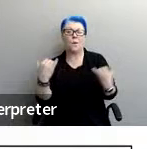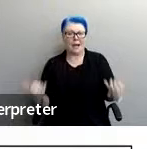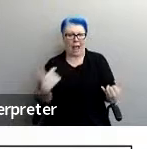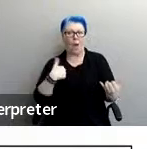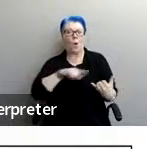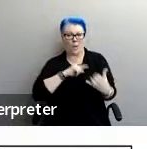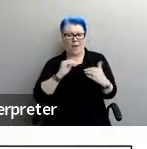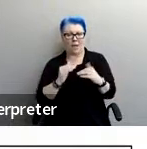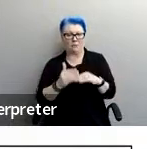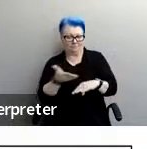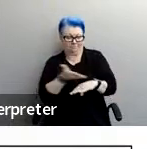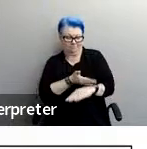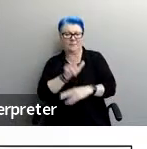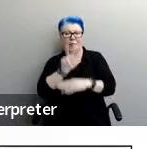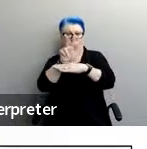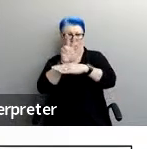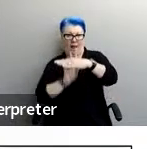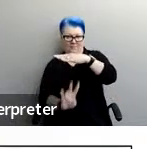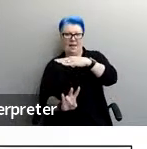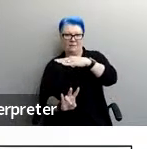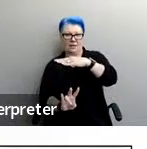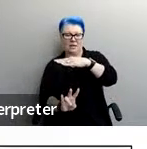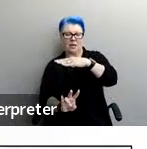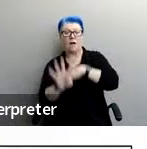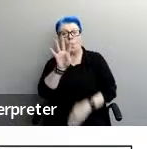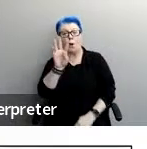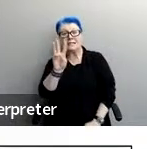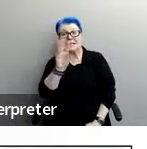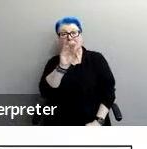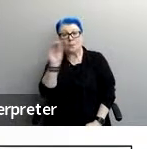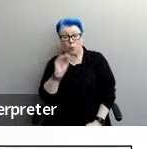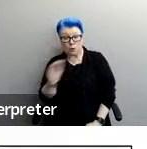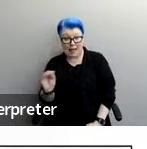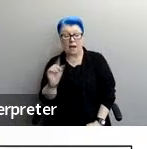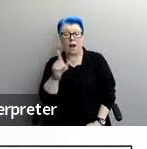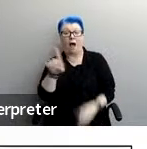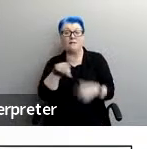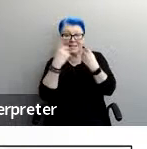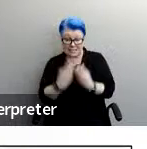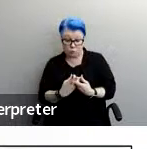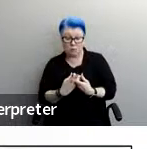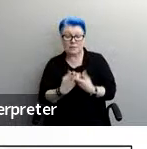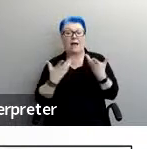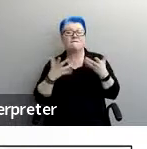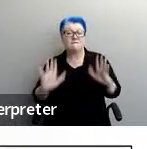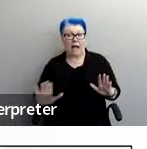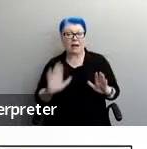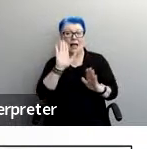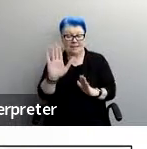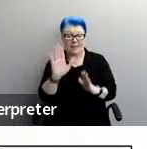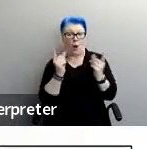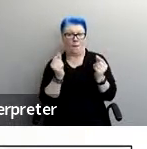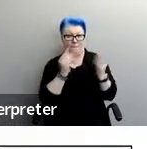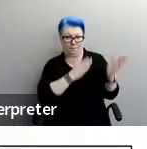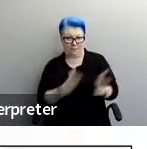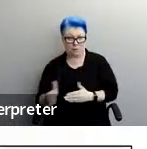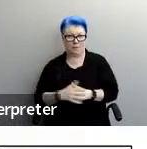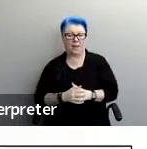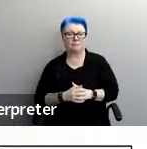at 3 out of 7, so 46% of those districts have a finalized implementation plan. The others are well on their way.